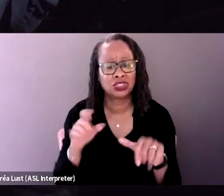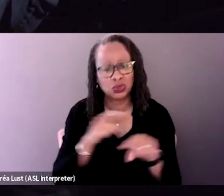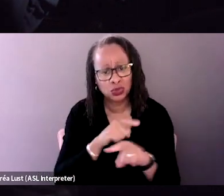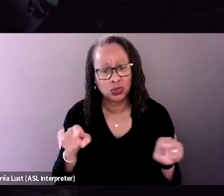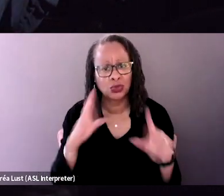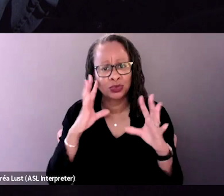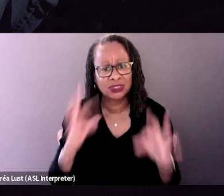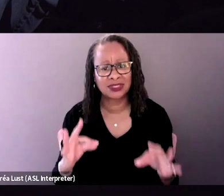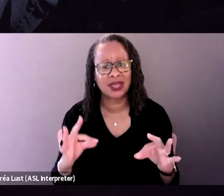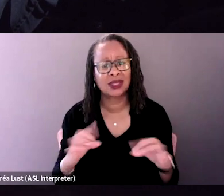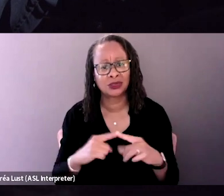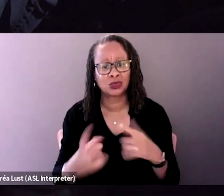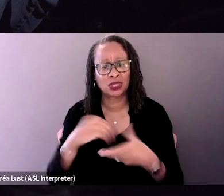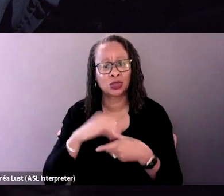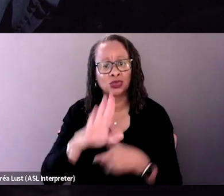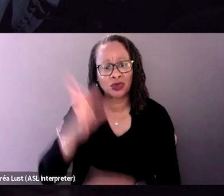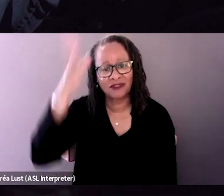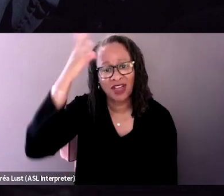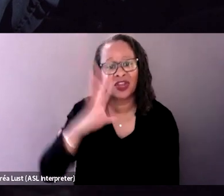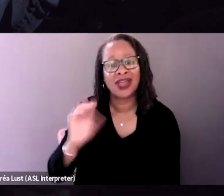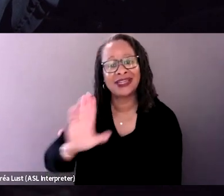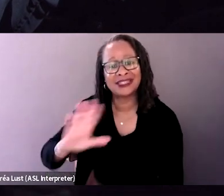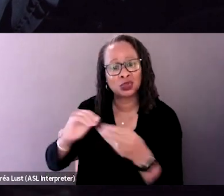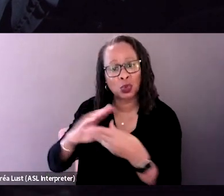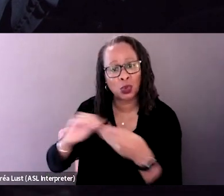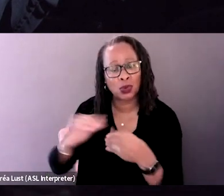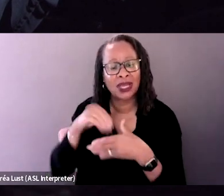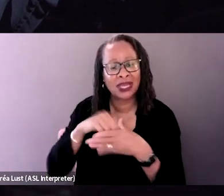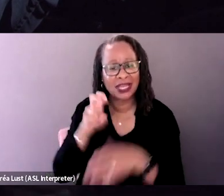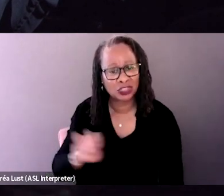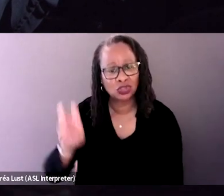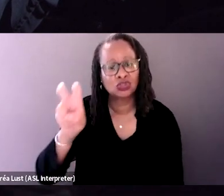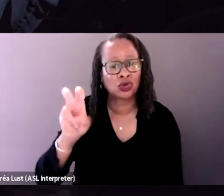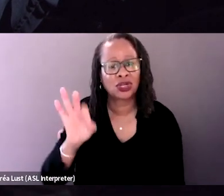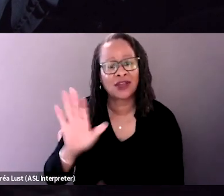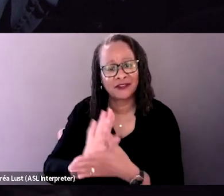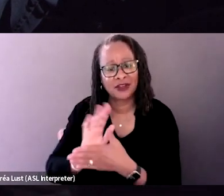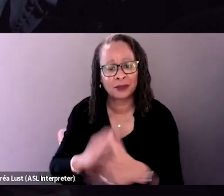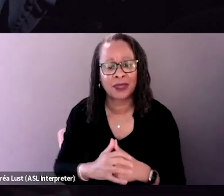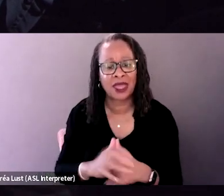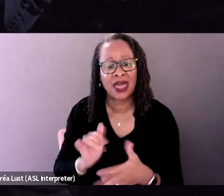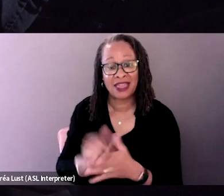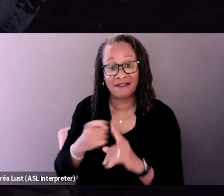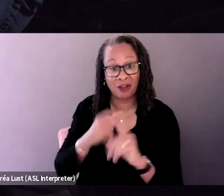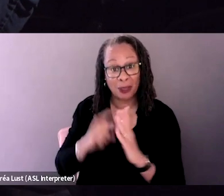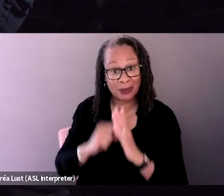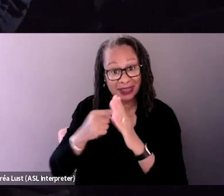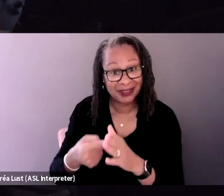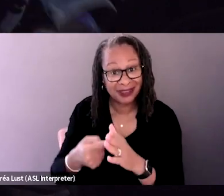decide to include your father and his story in the journey of the film? Was that from the beginning,